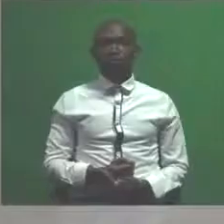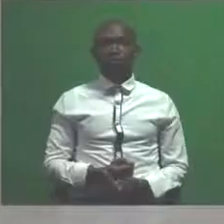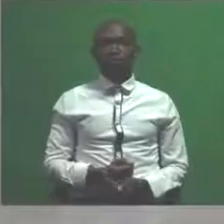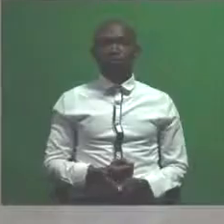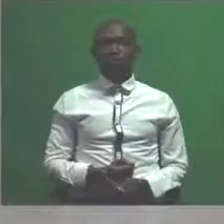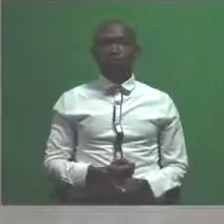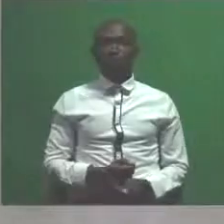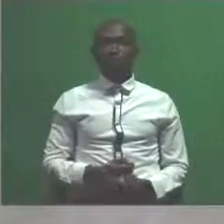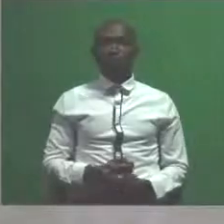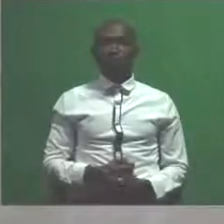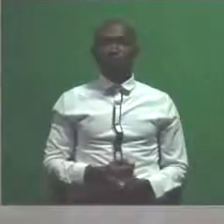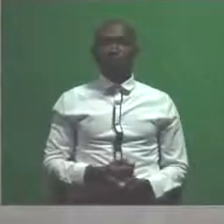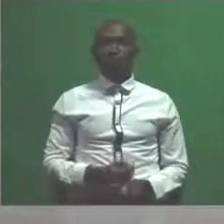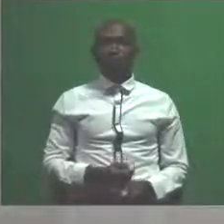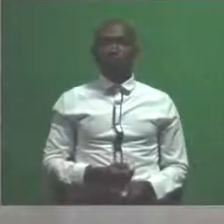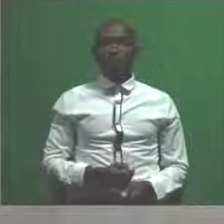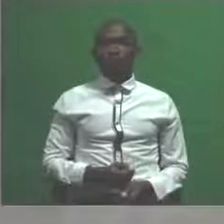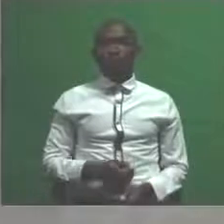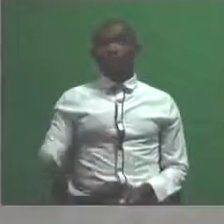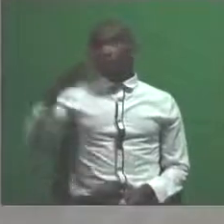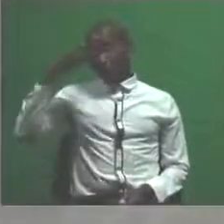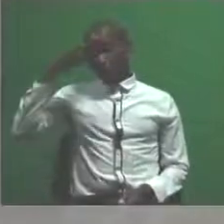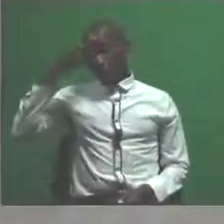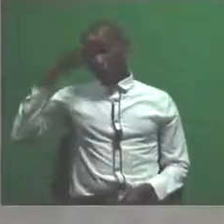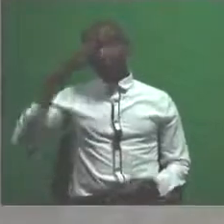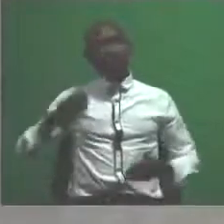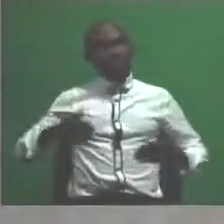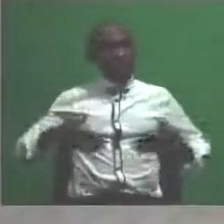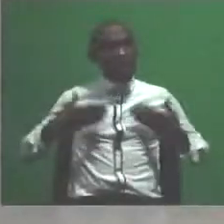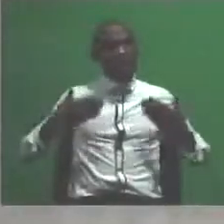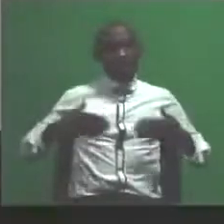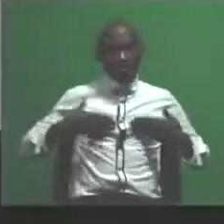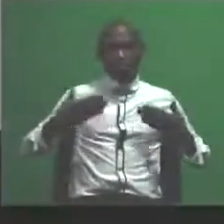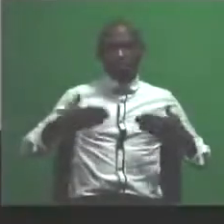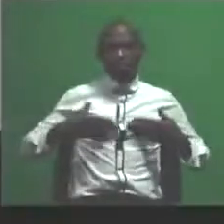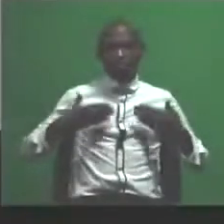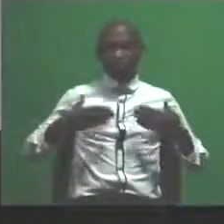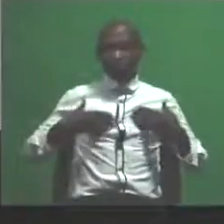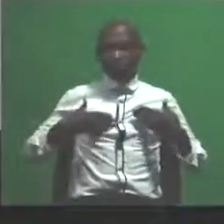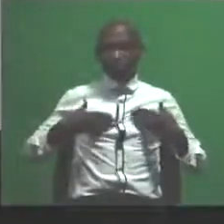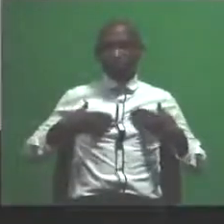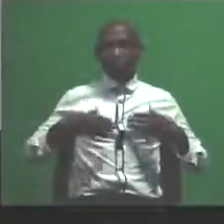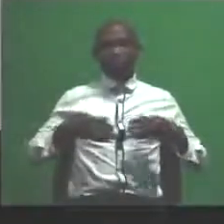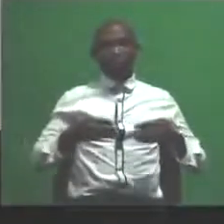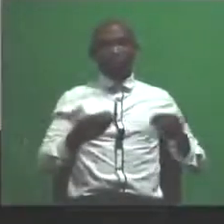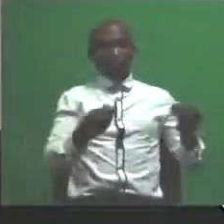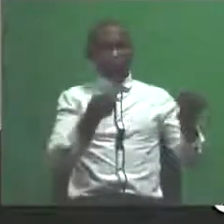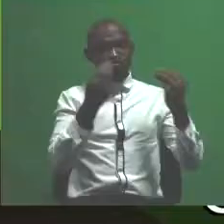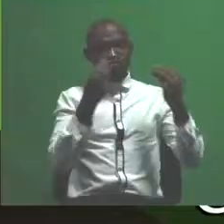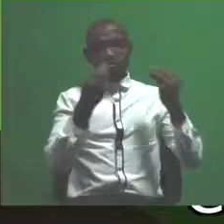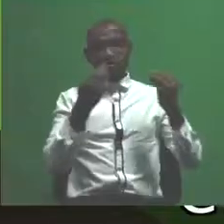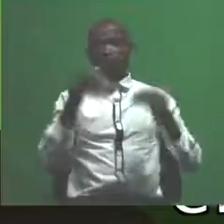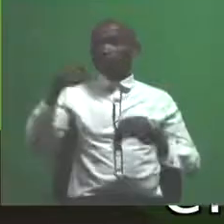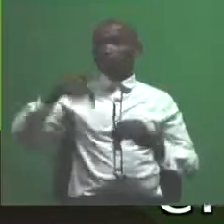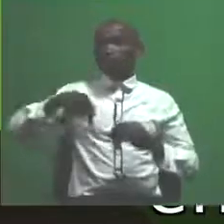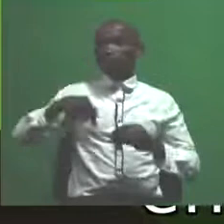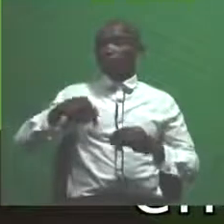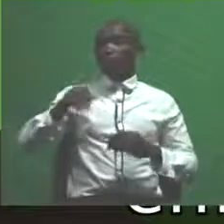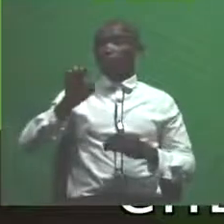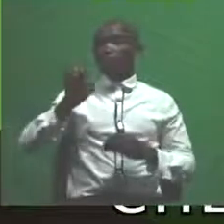I hope you are happy today to learn about this exothermic and endothermic reaction.